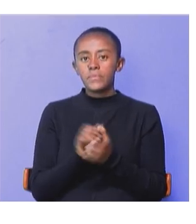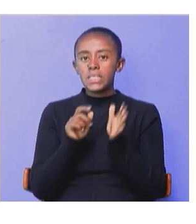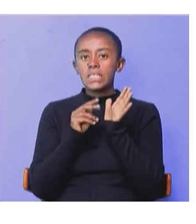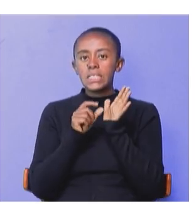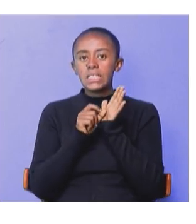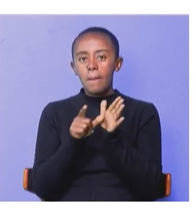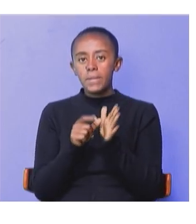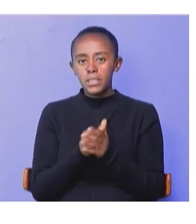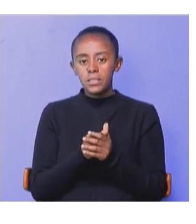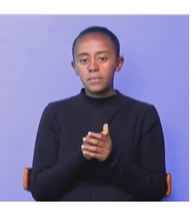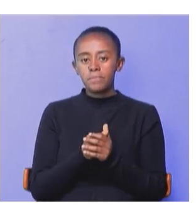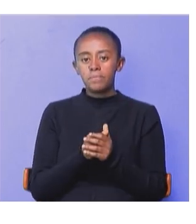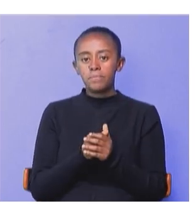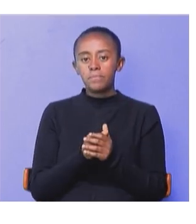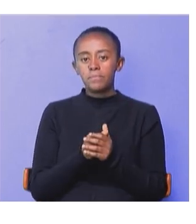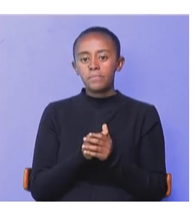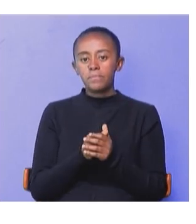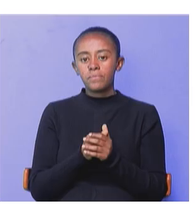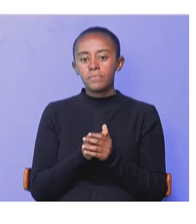Examples. Okay.